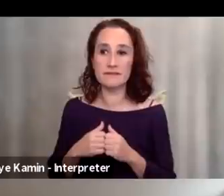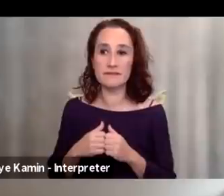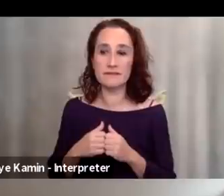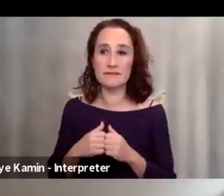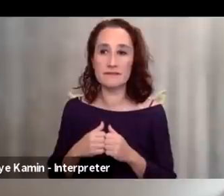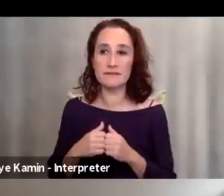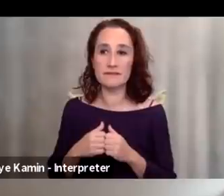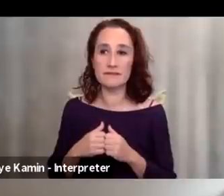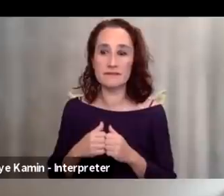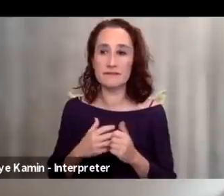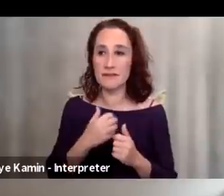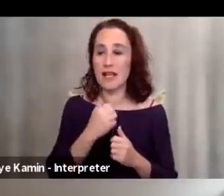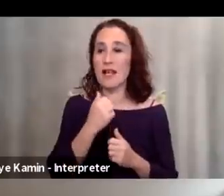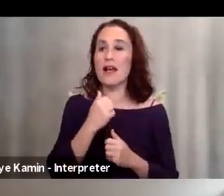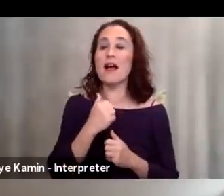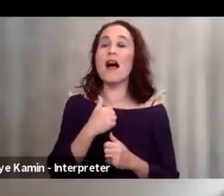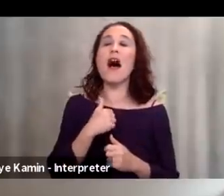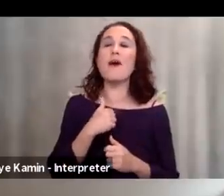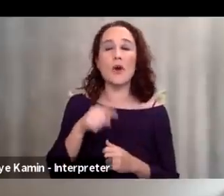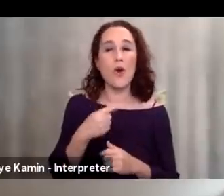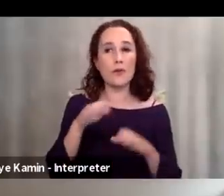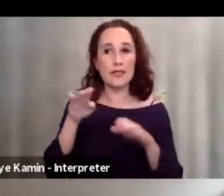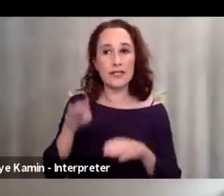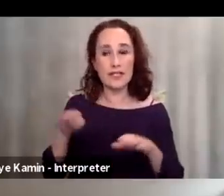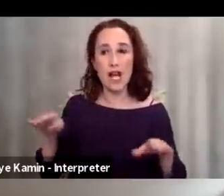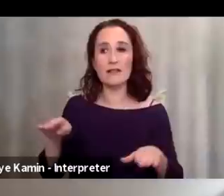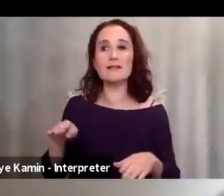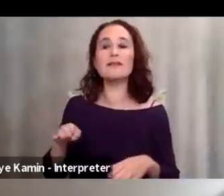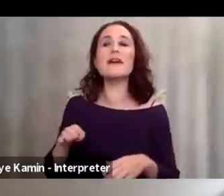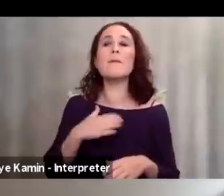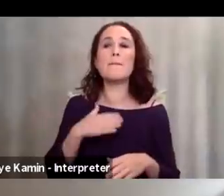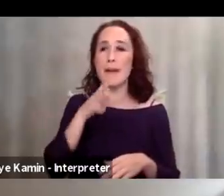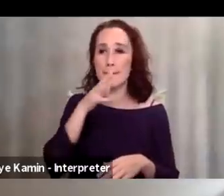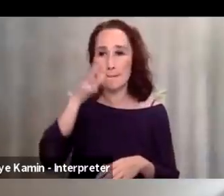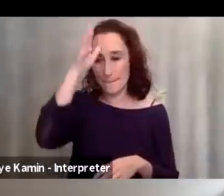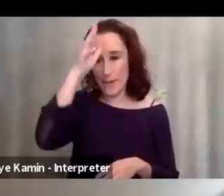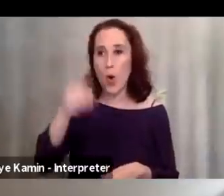with divorced parents. So I had a lot of time alone.